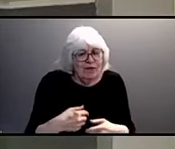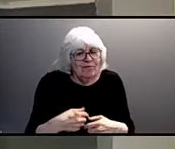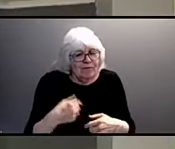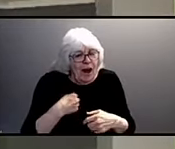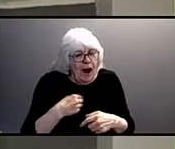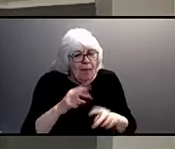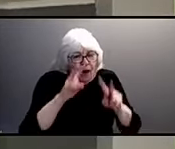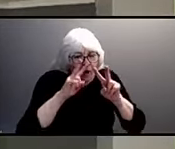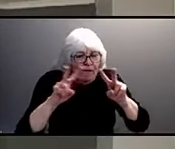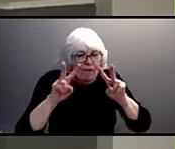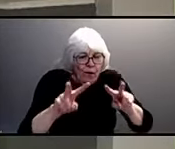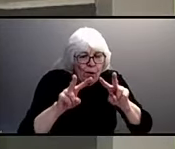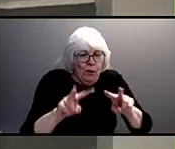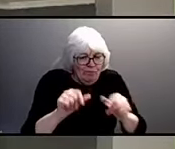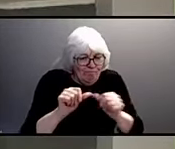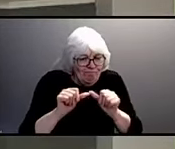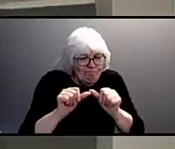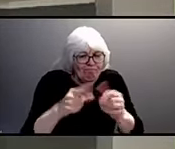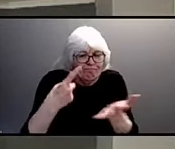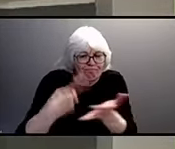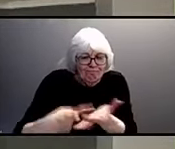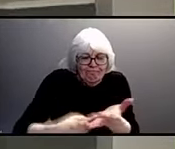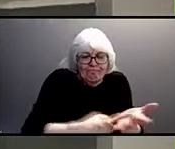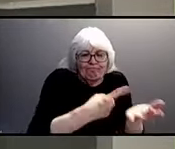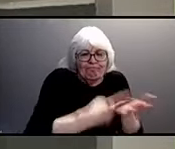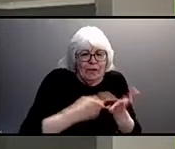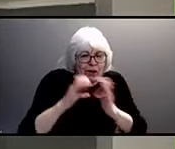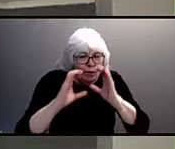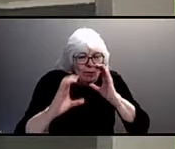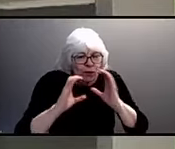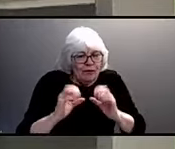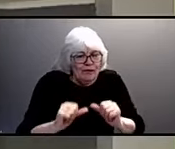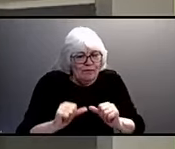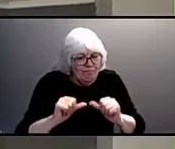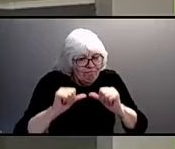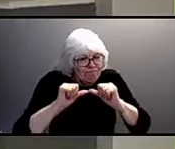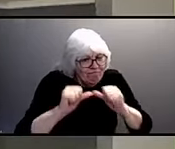fight continues. And remember, it's June the 8th.